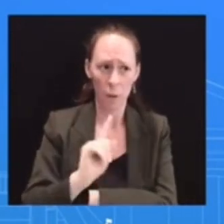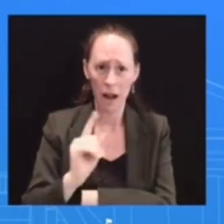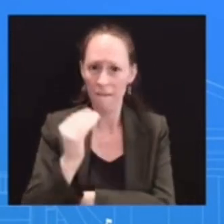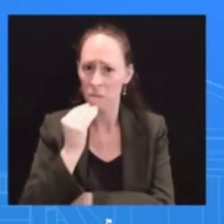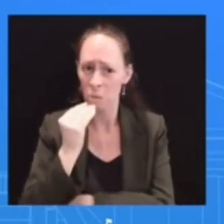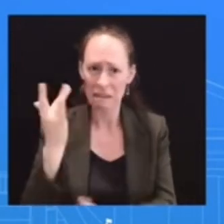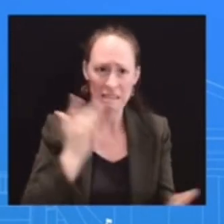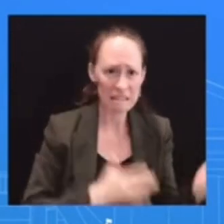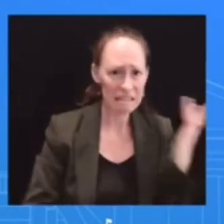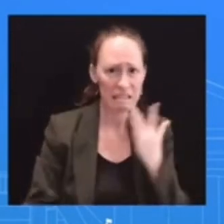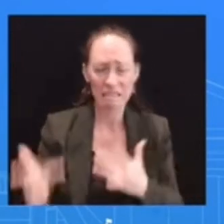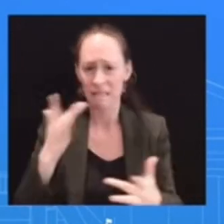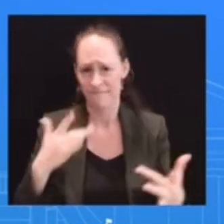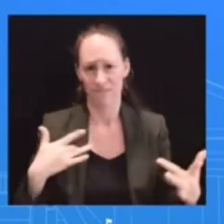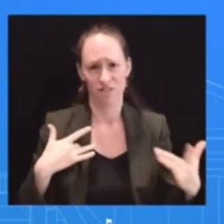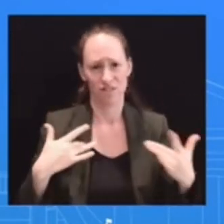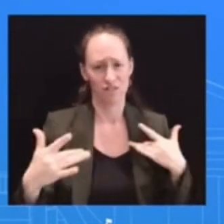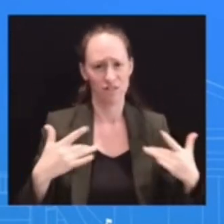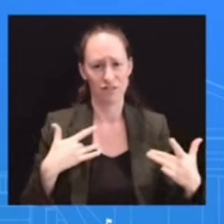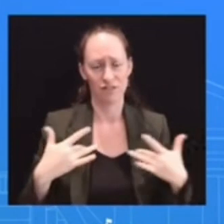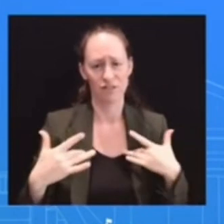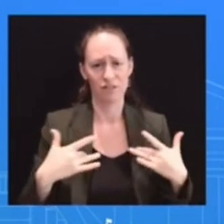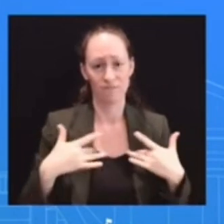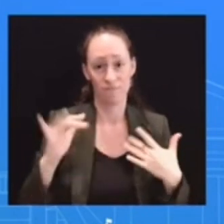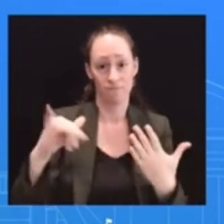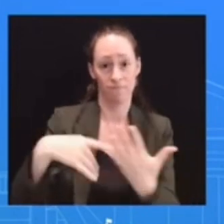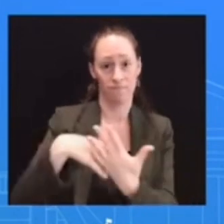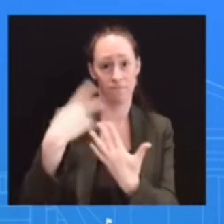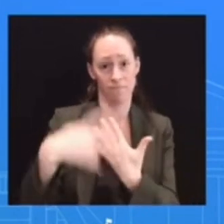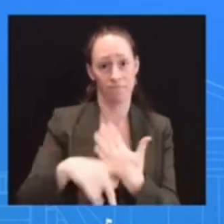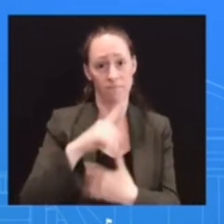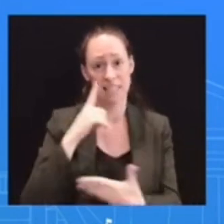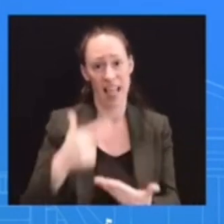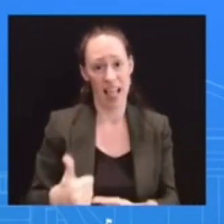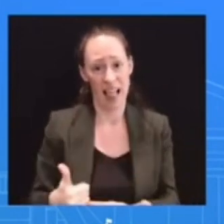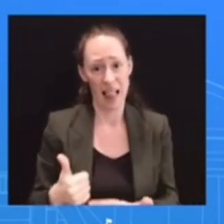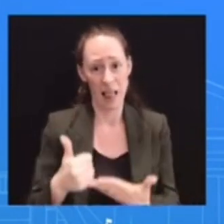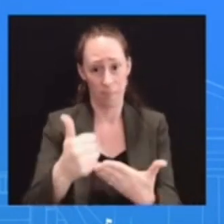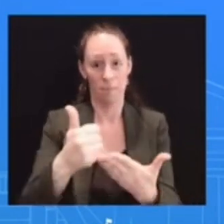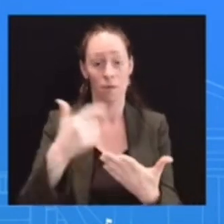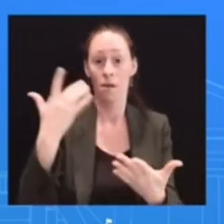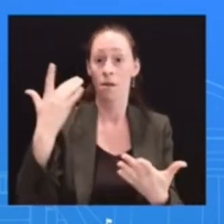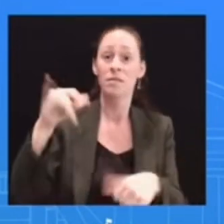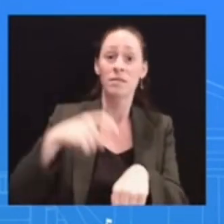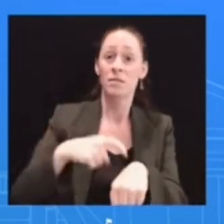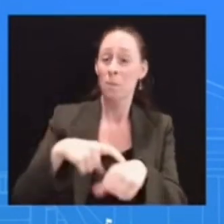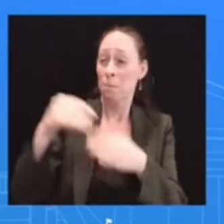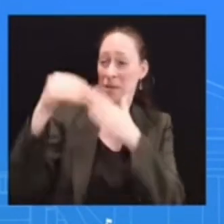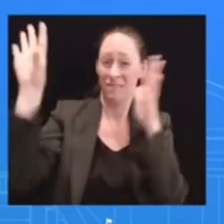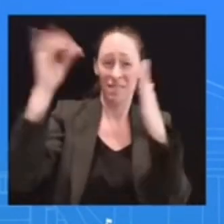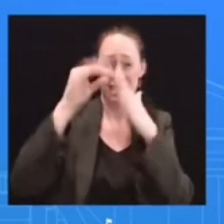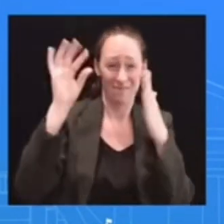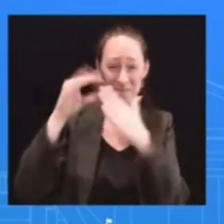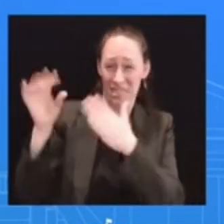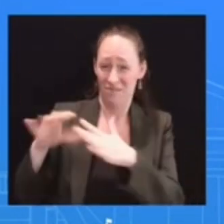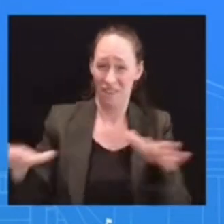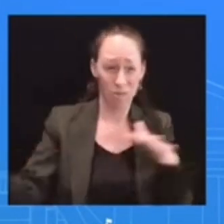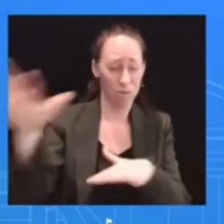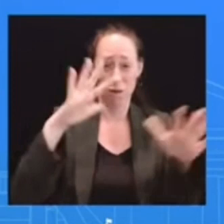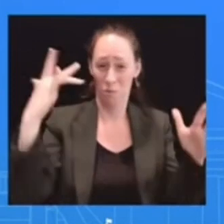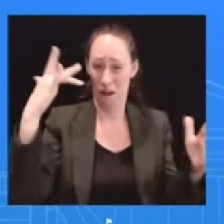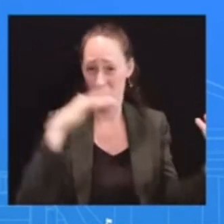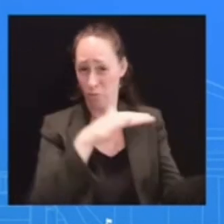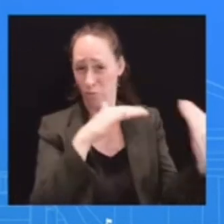of Russia's brutal and unprovoked invasion of Ukraine. More than half of the 33 million metric tons of grain